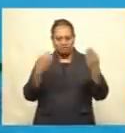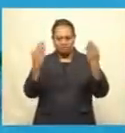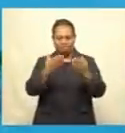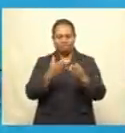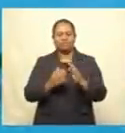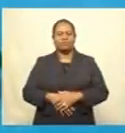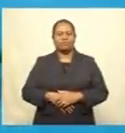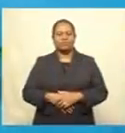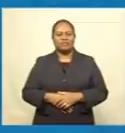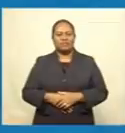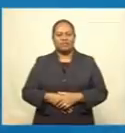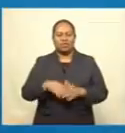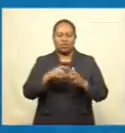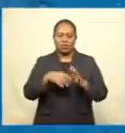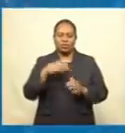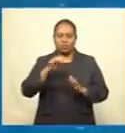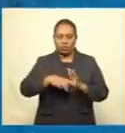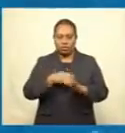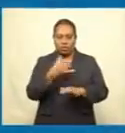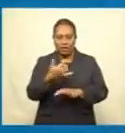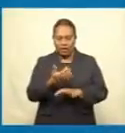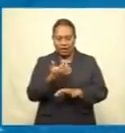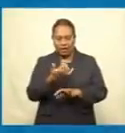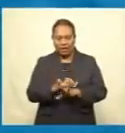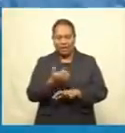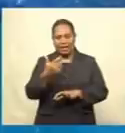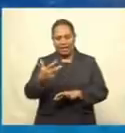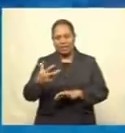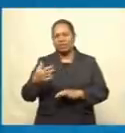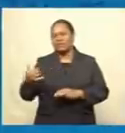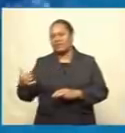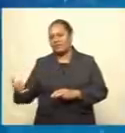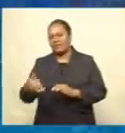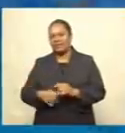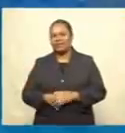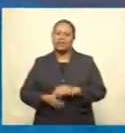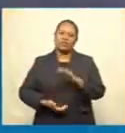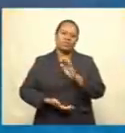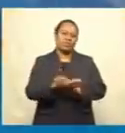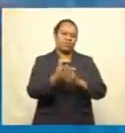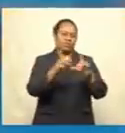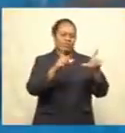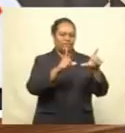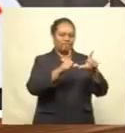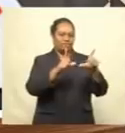leaving Fiji on the 8th of July together with other Team Fiji athletes to Tokyo, Japan.